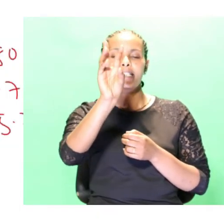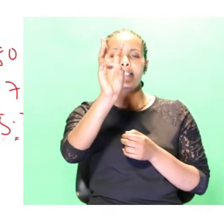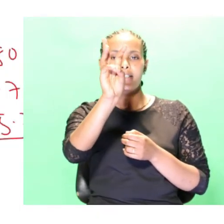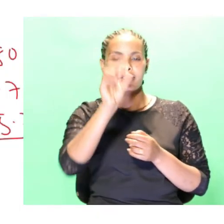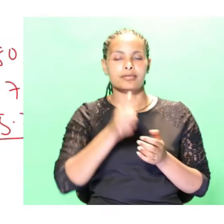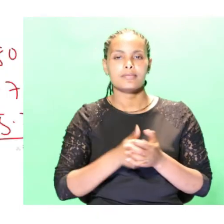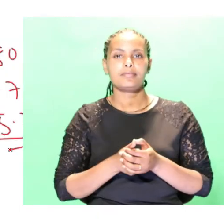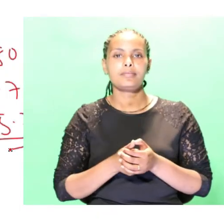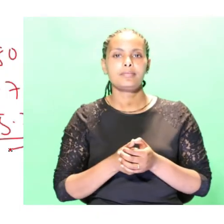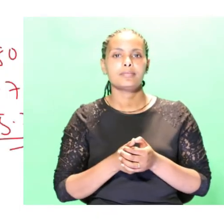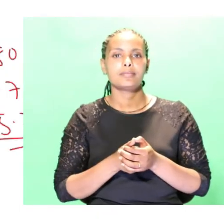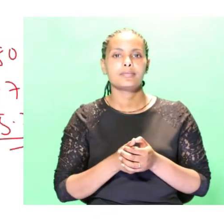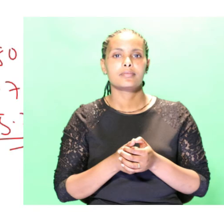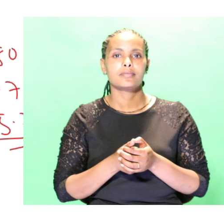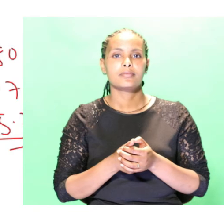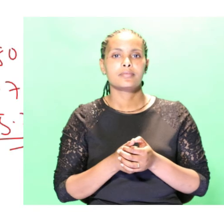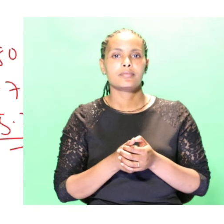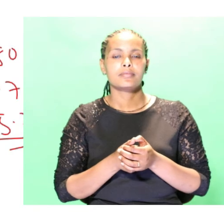45.76.